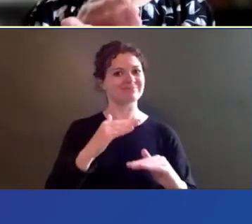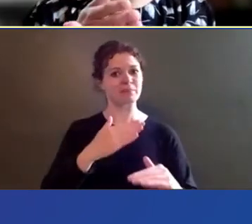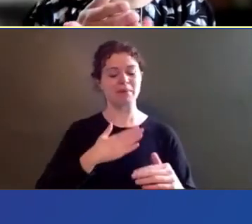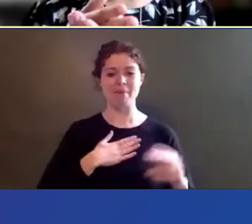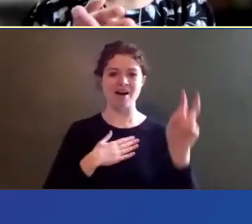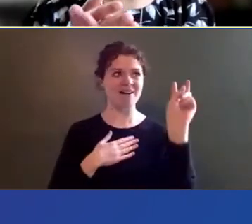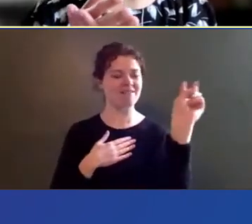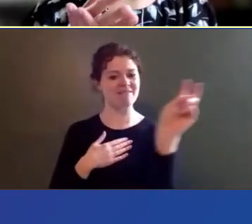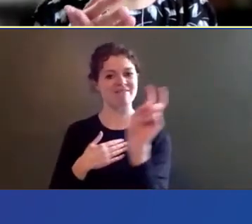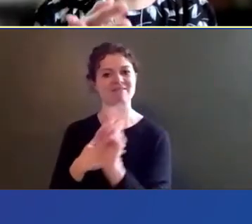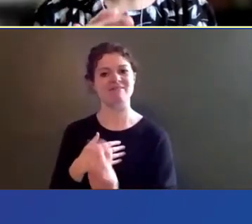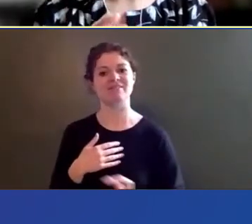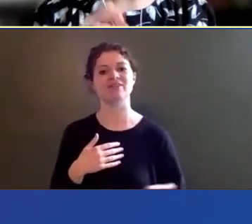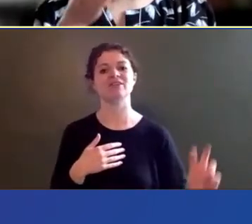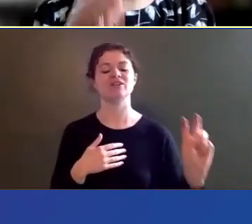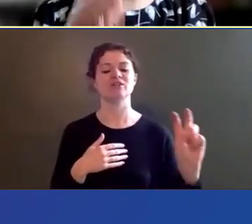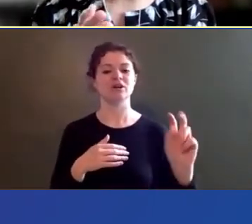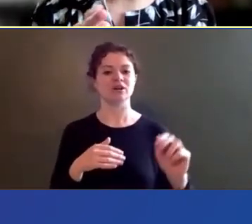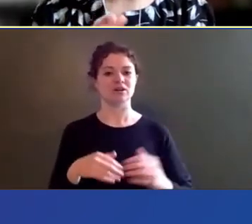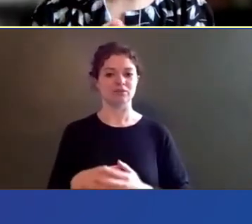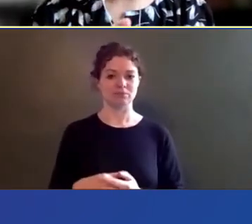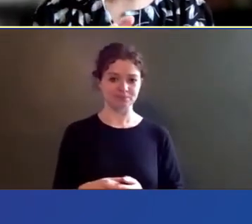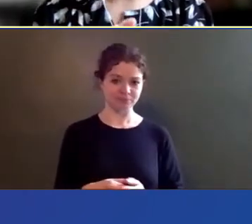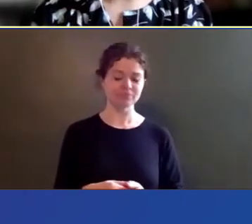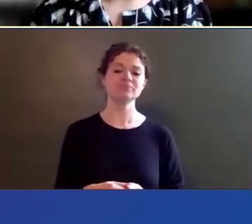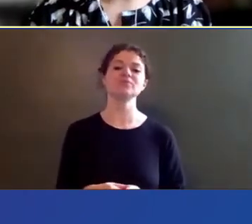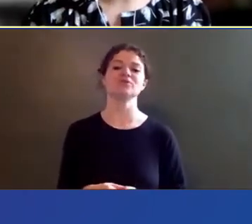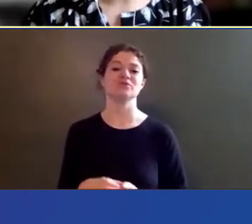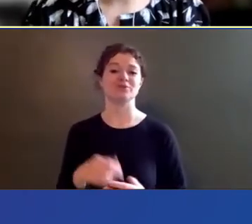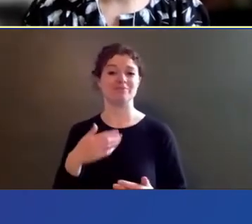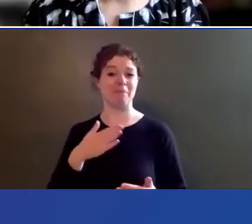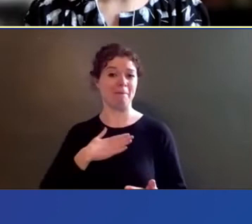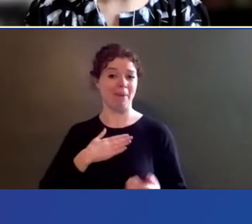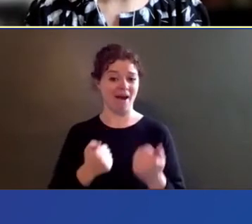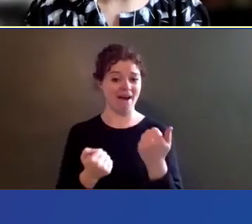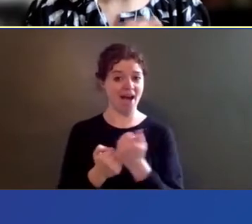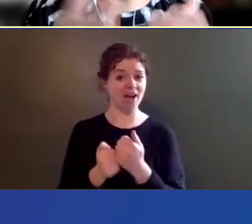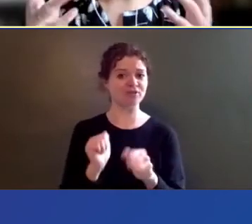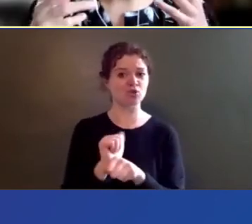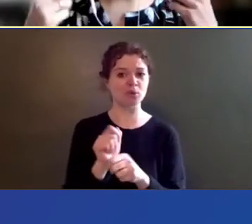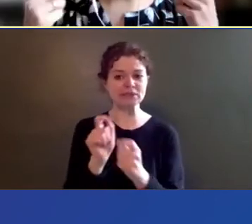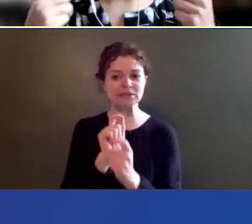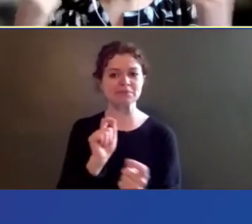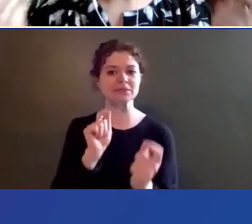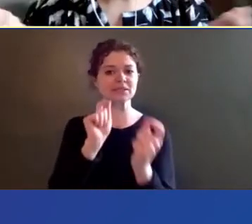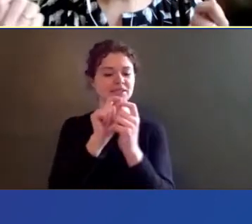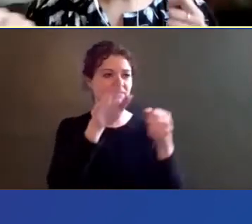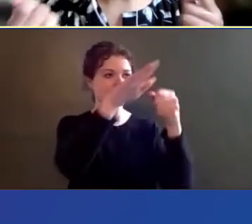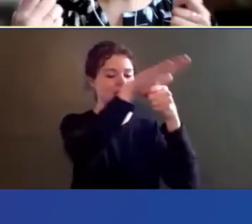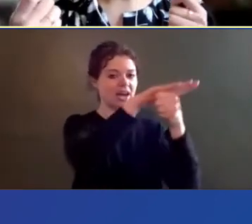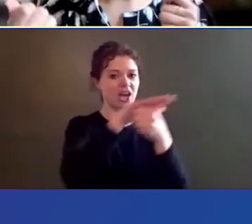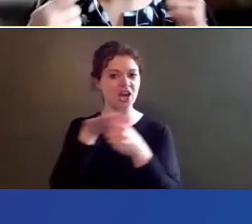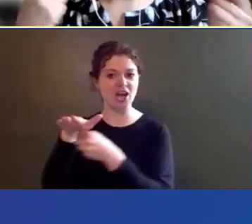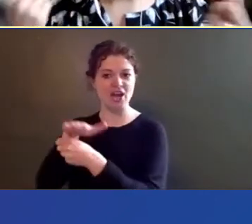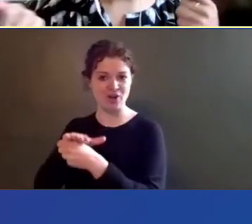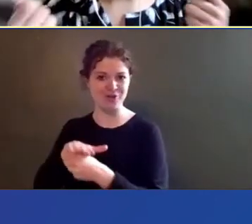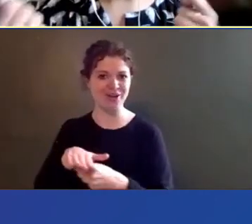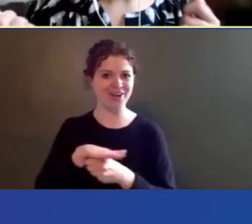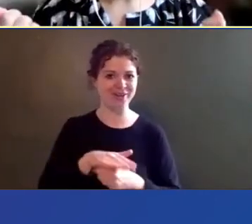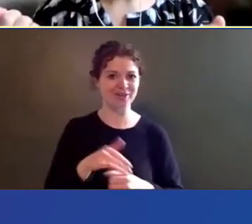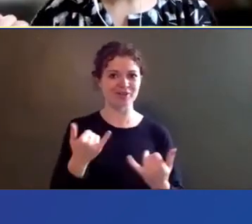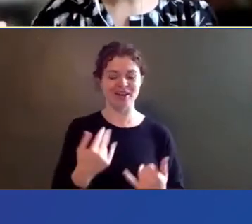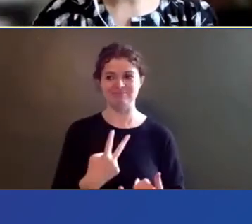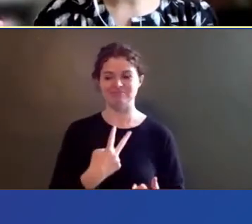in very specifically on issues in a specific geographic region. And I'm still teasing this out a little bit